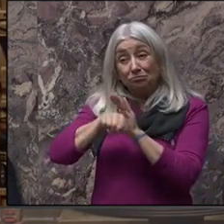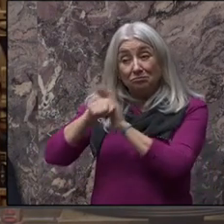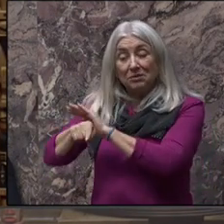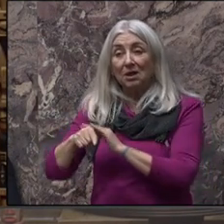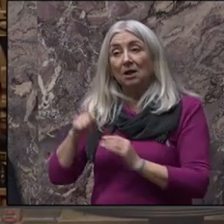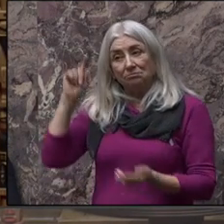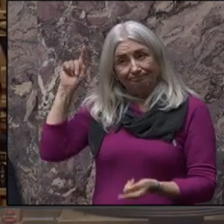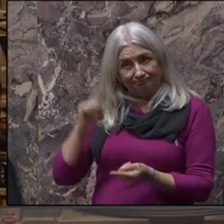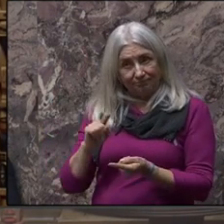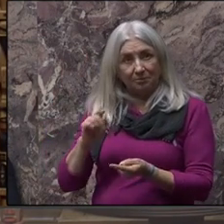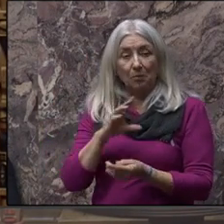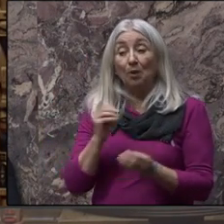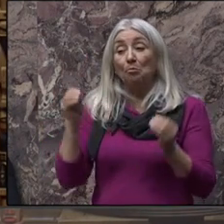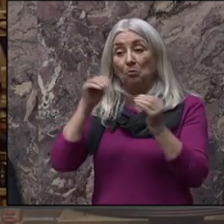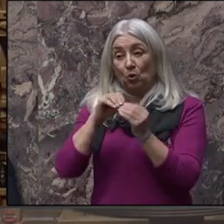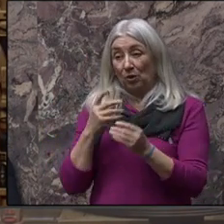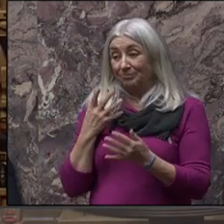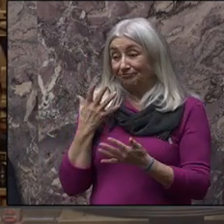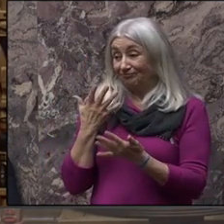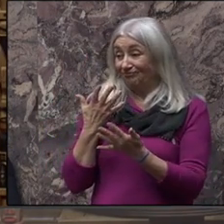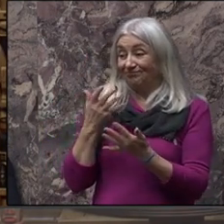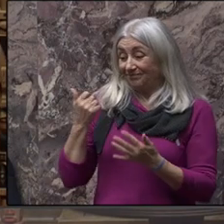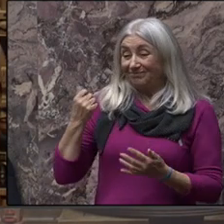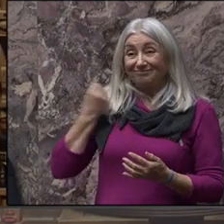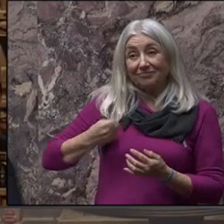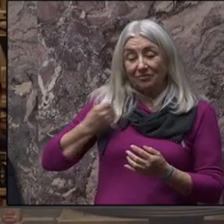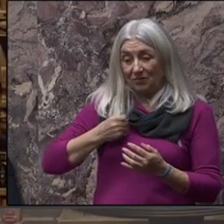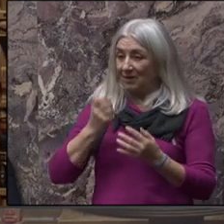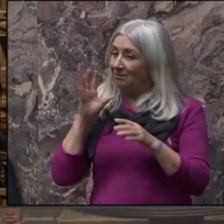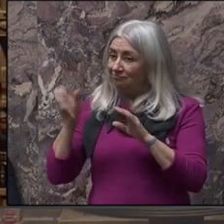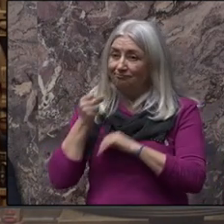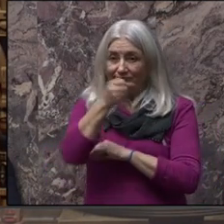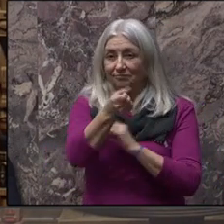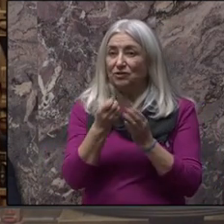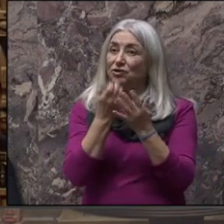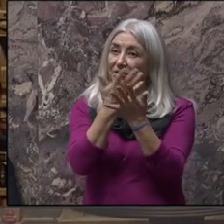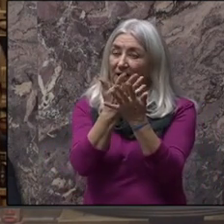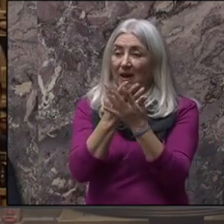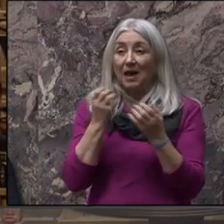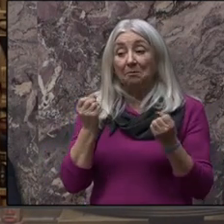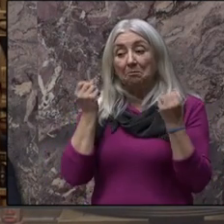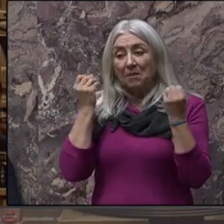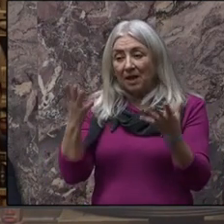More gangsters are behind bars. Hundreds of illegal weapons are off the